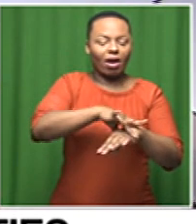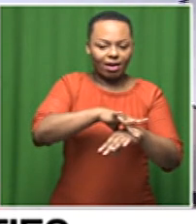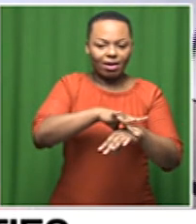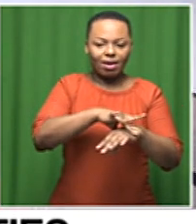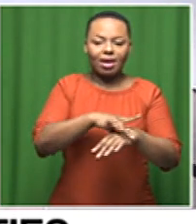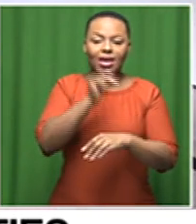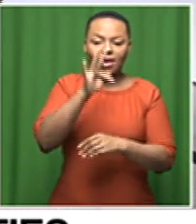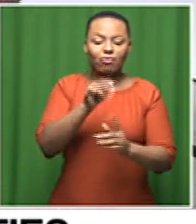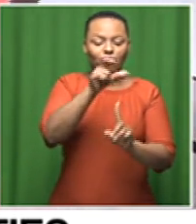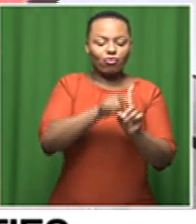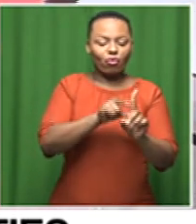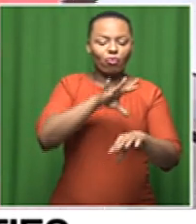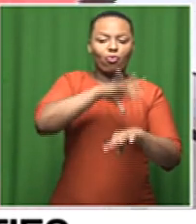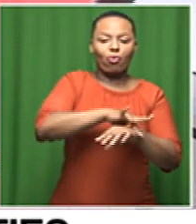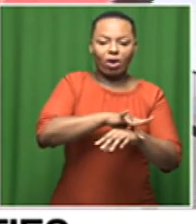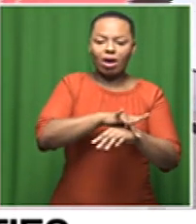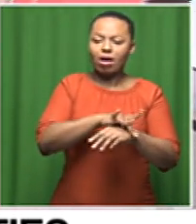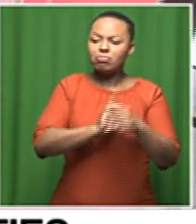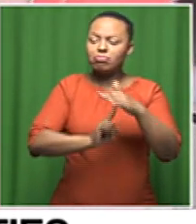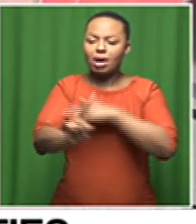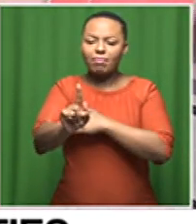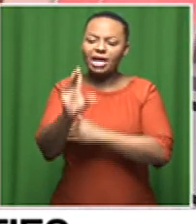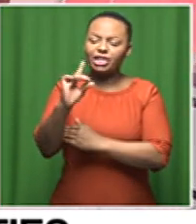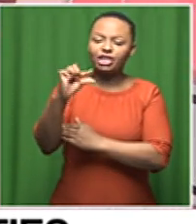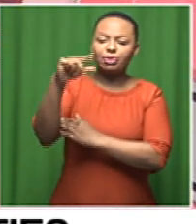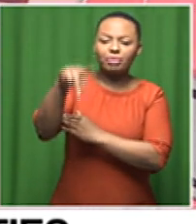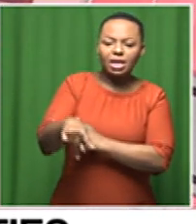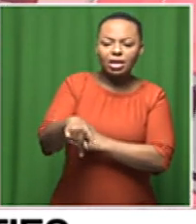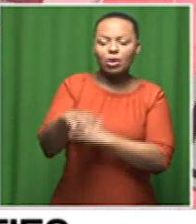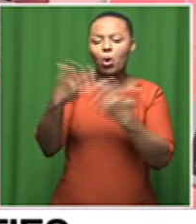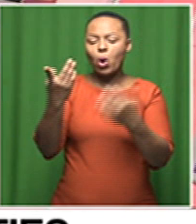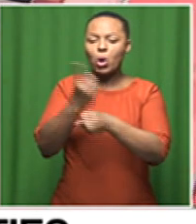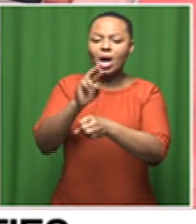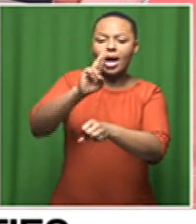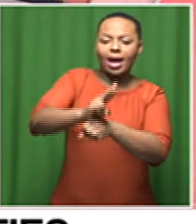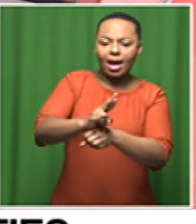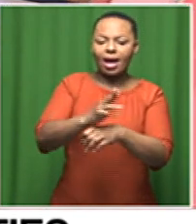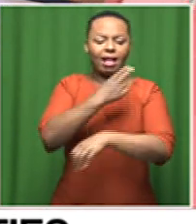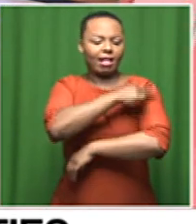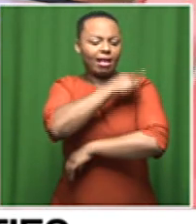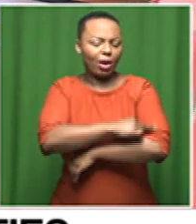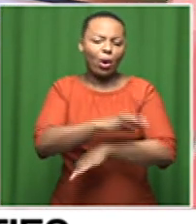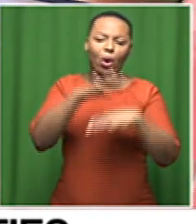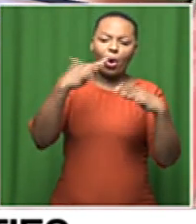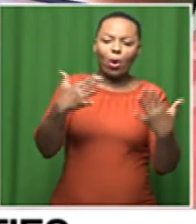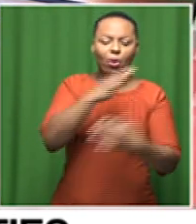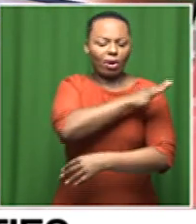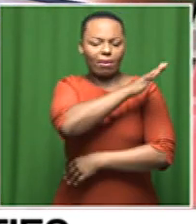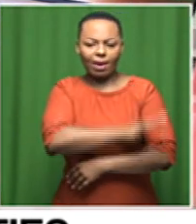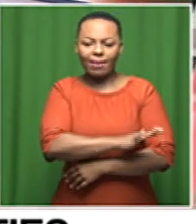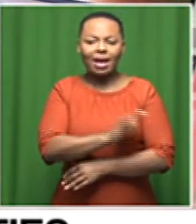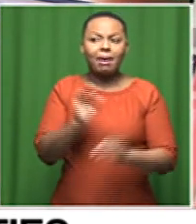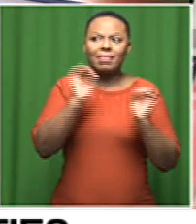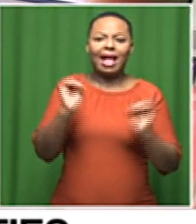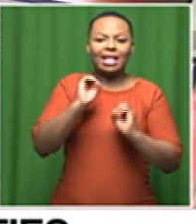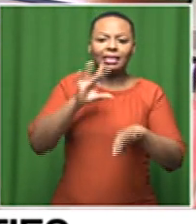a private GP or a public hospital or a clinic and ask for them to check you out? You might not necessarily have a problem at that point in time,